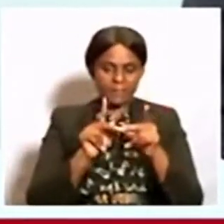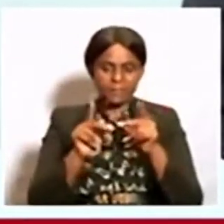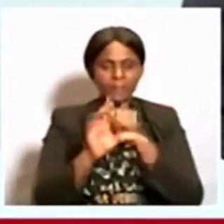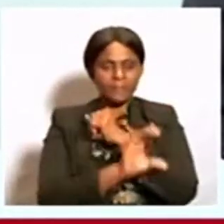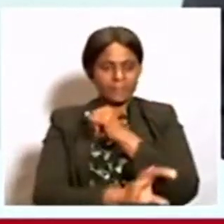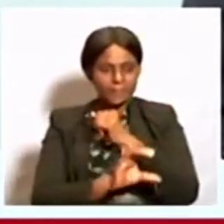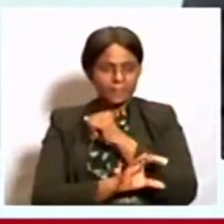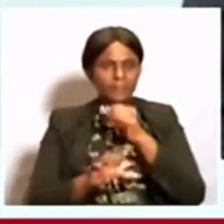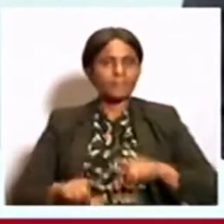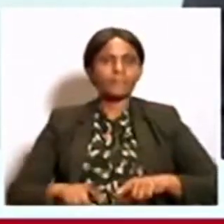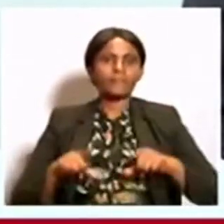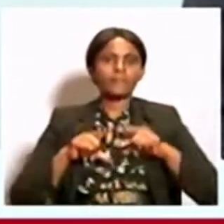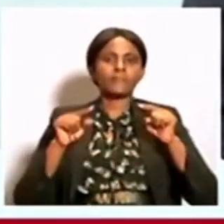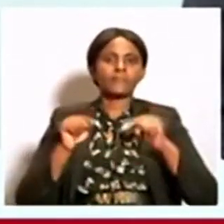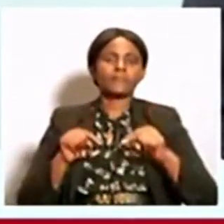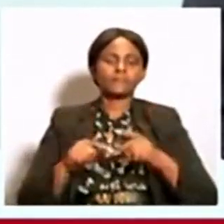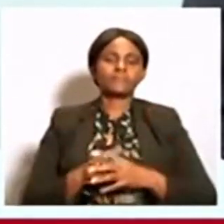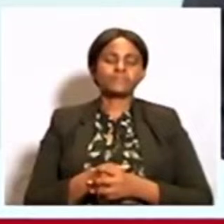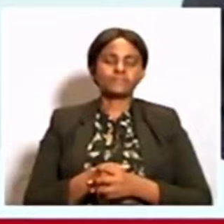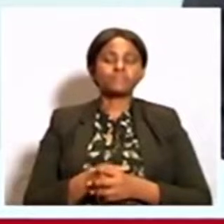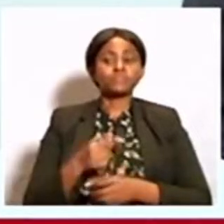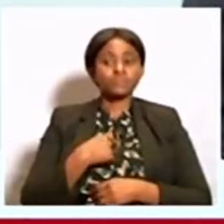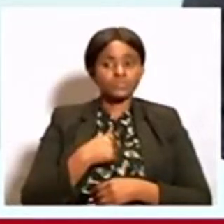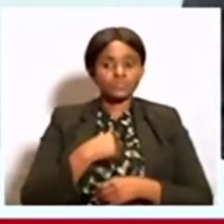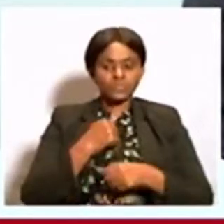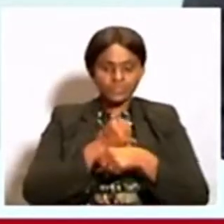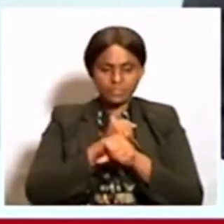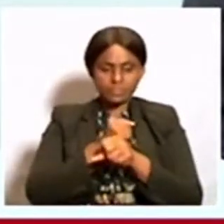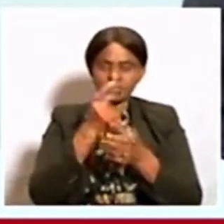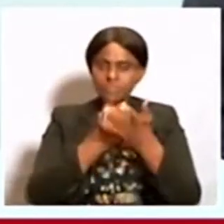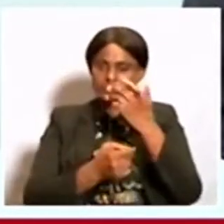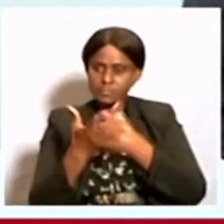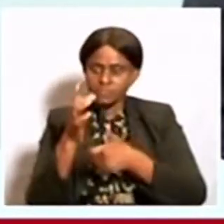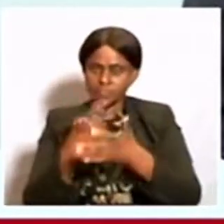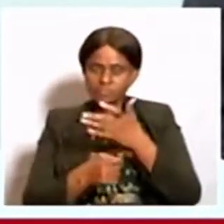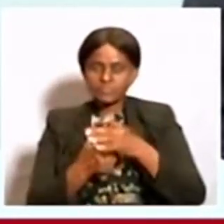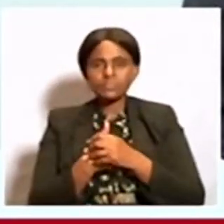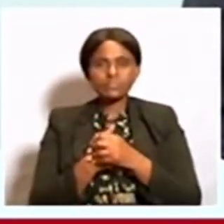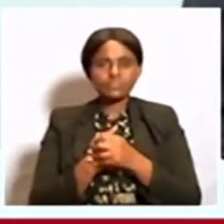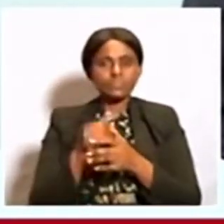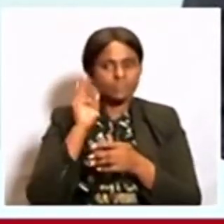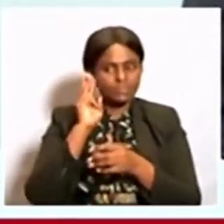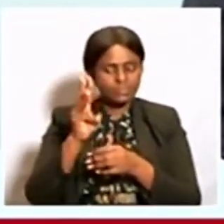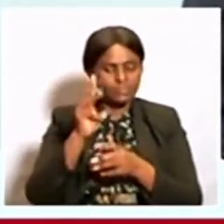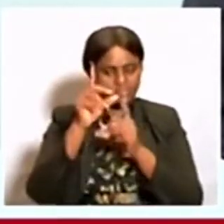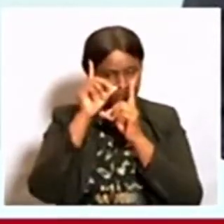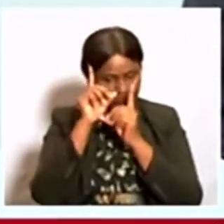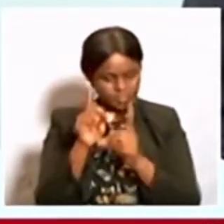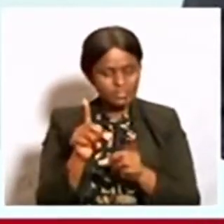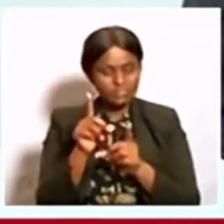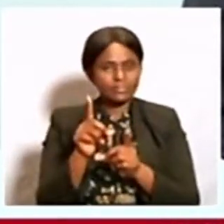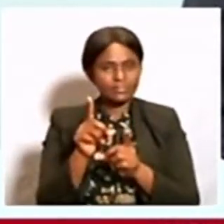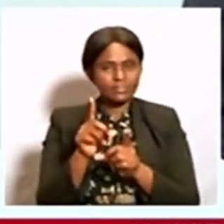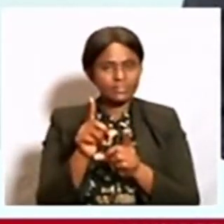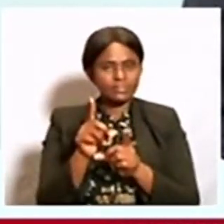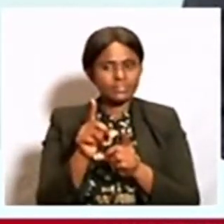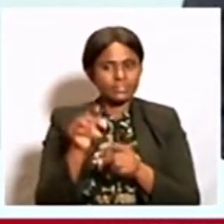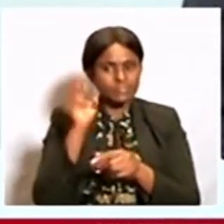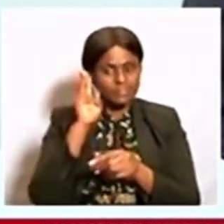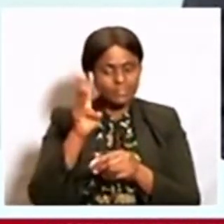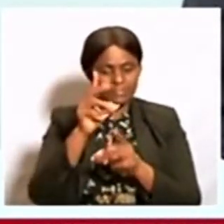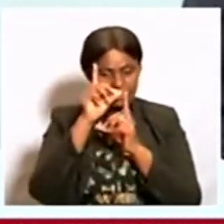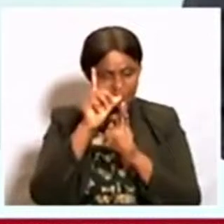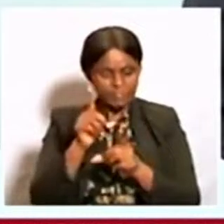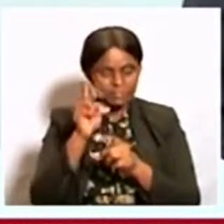country. I was making some consultations. We'll make a decision, but